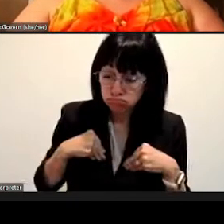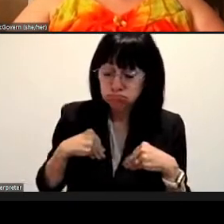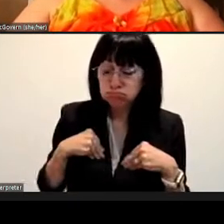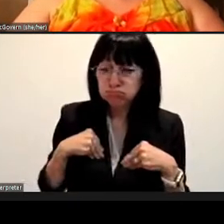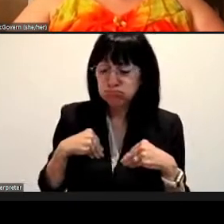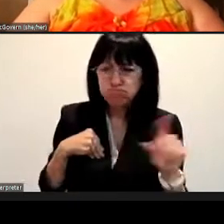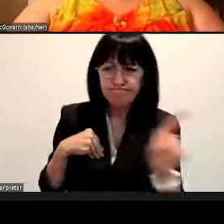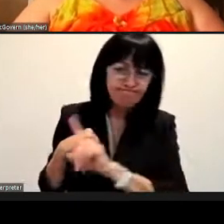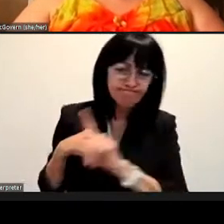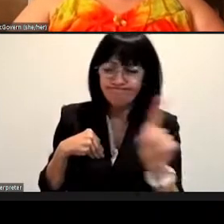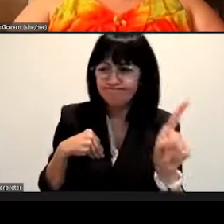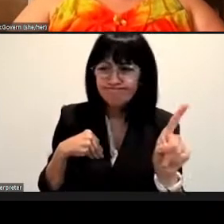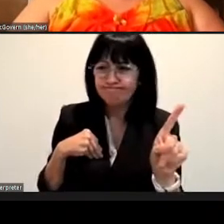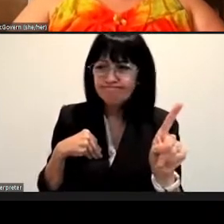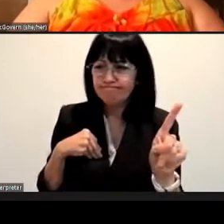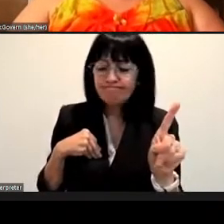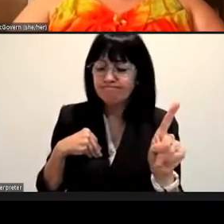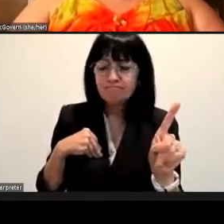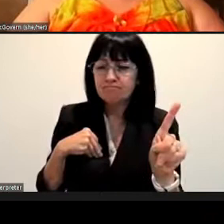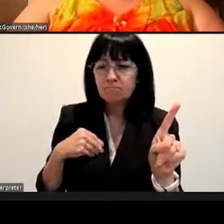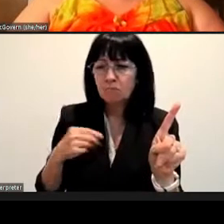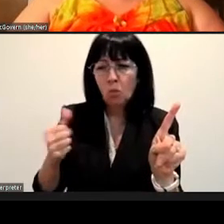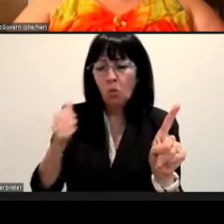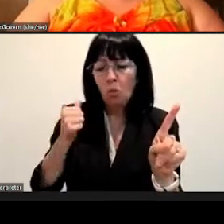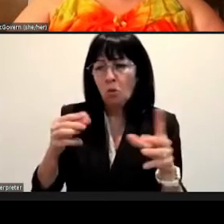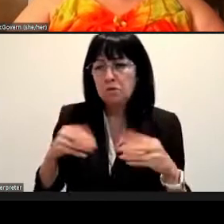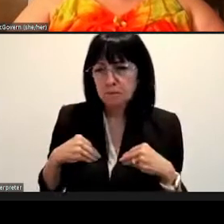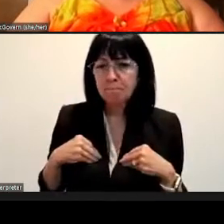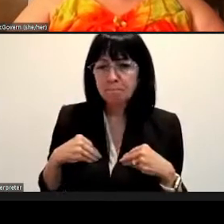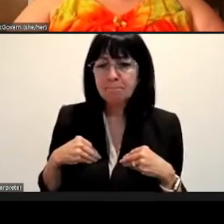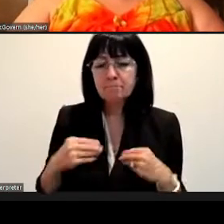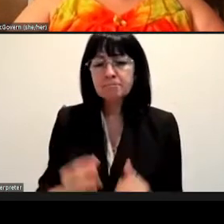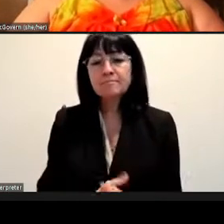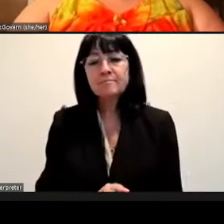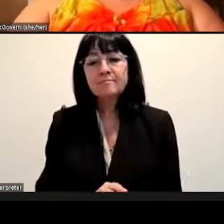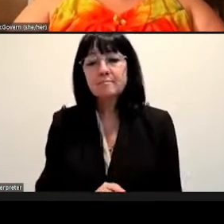fly anymore. And that has honestly made a